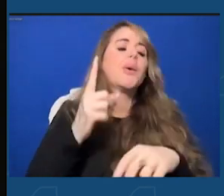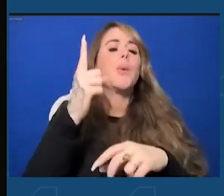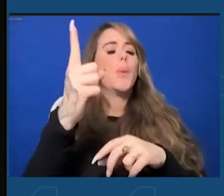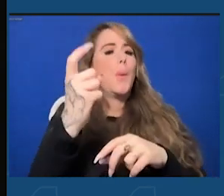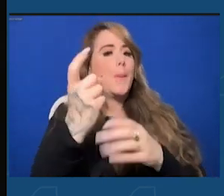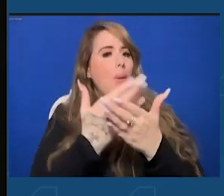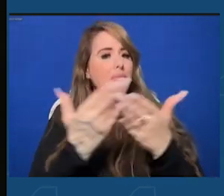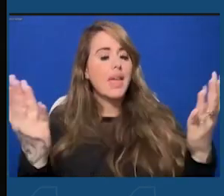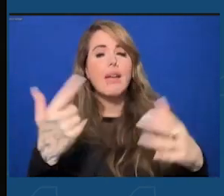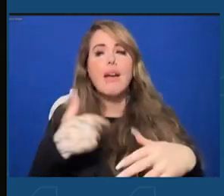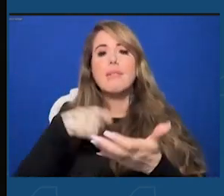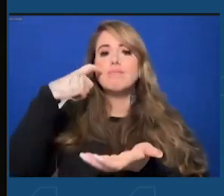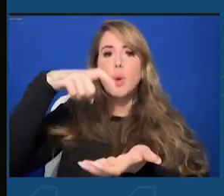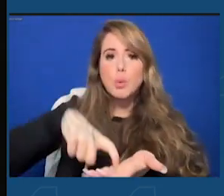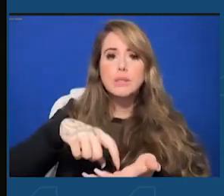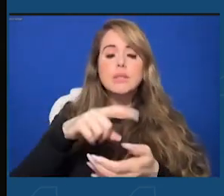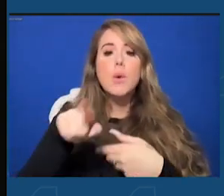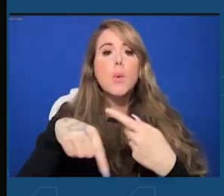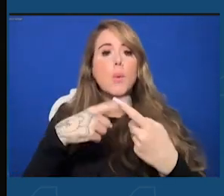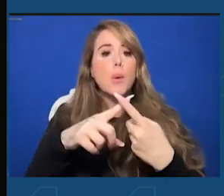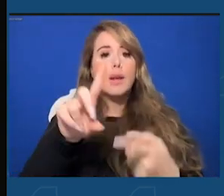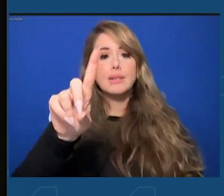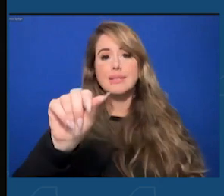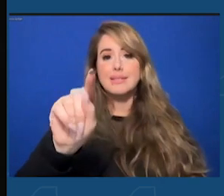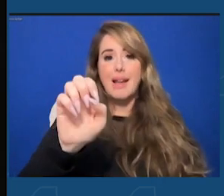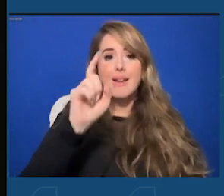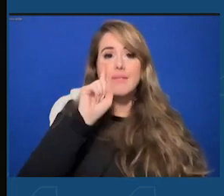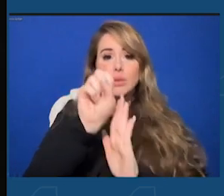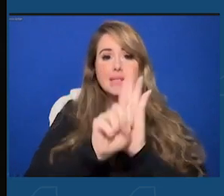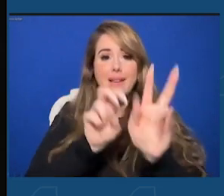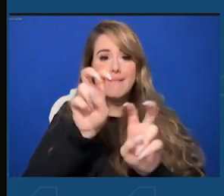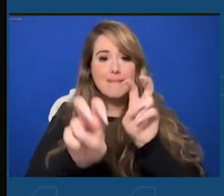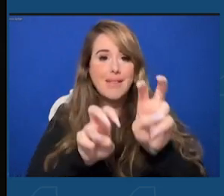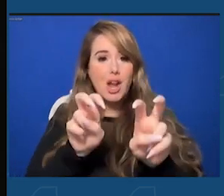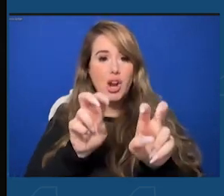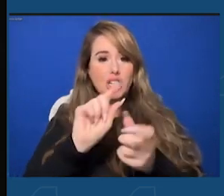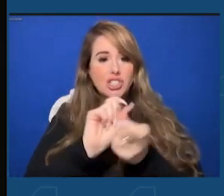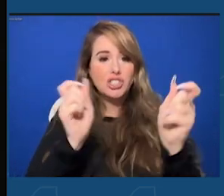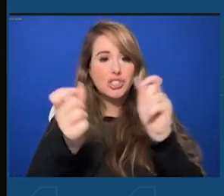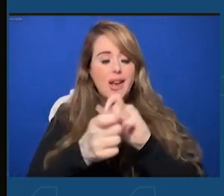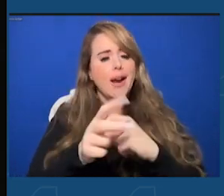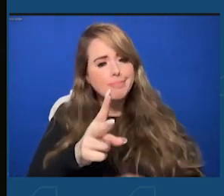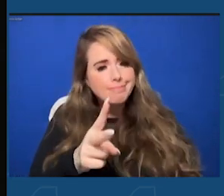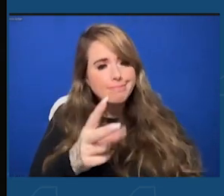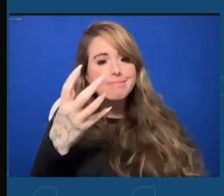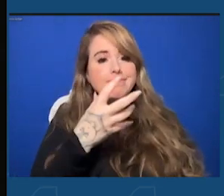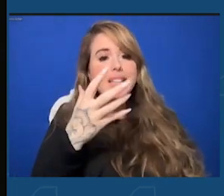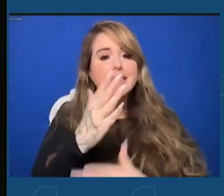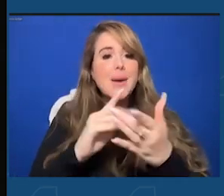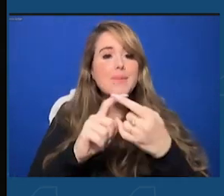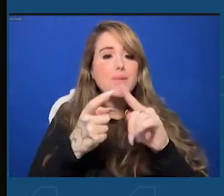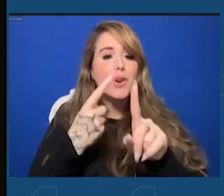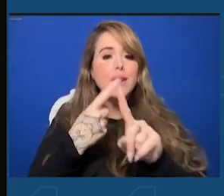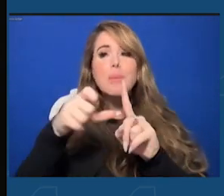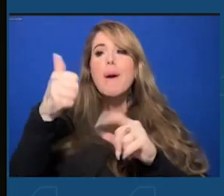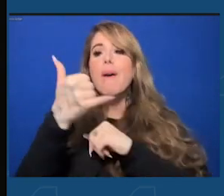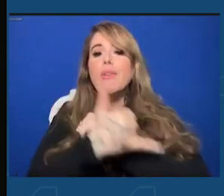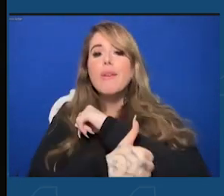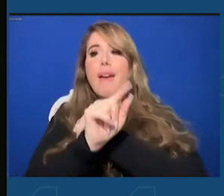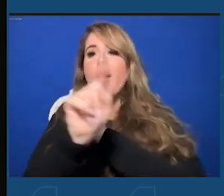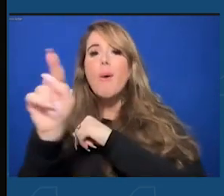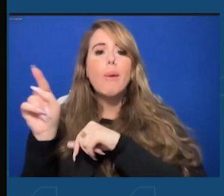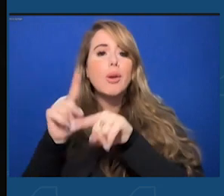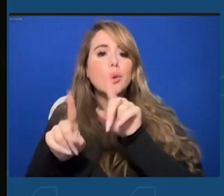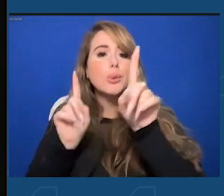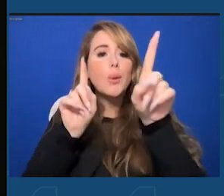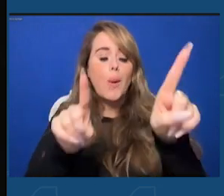when changes are made to the dates of the state fair, kind of made it harder for all of my friends in the other counties. Believe me, I heard about it from